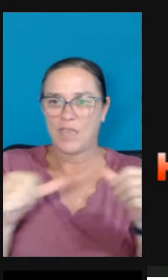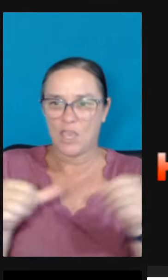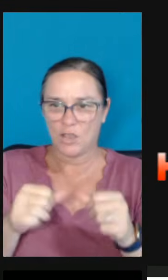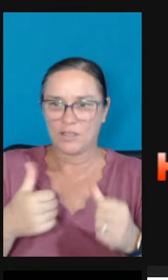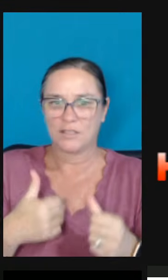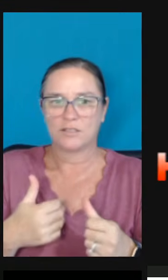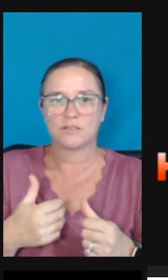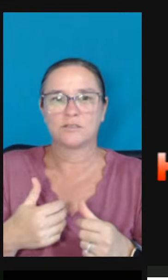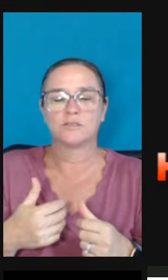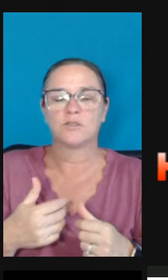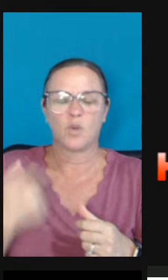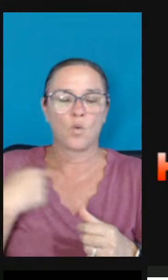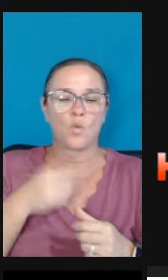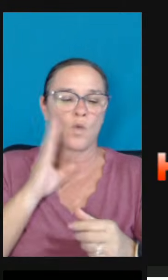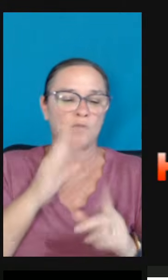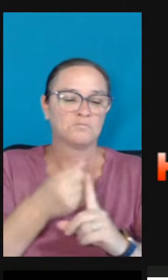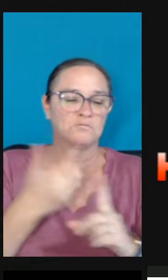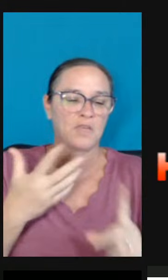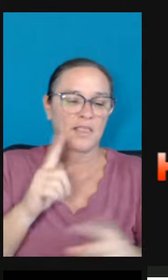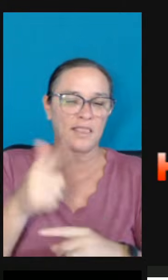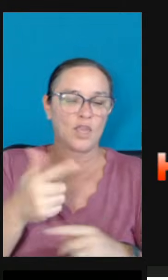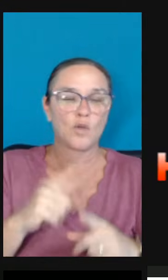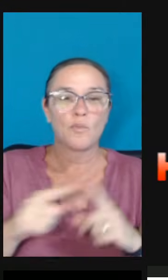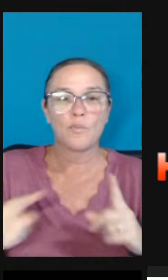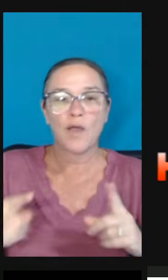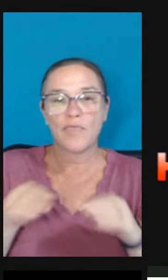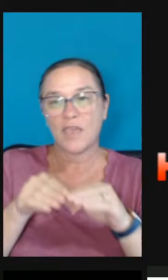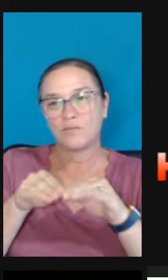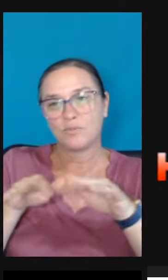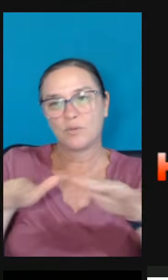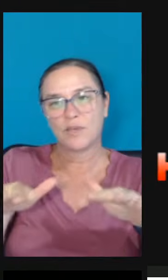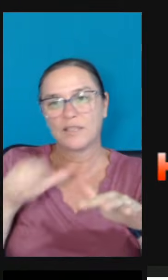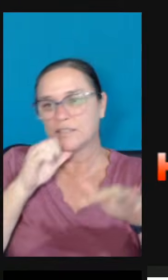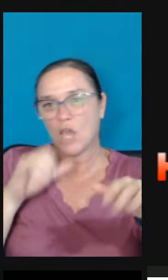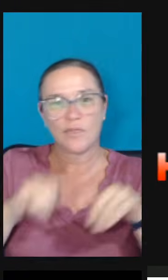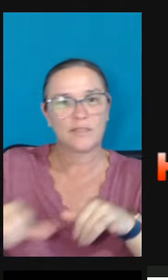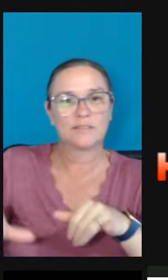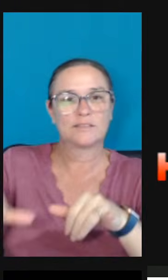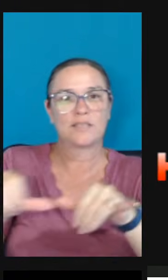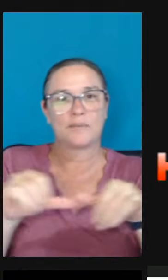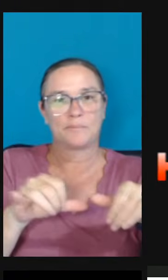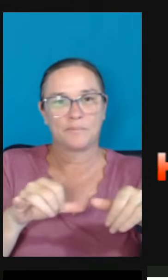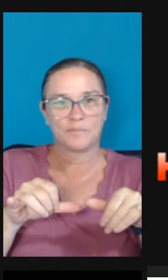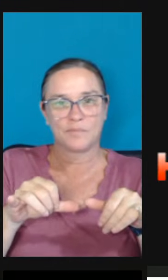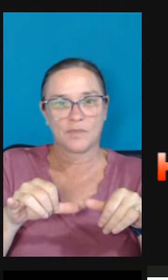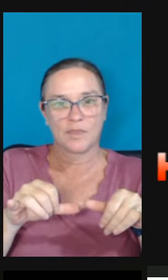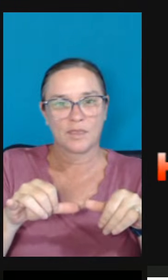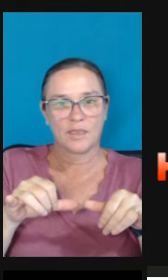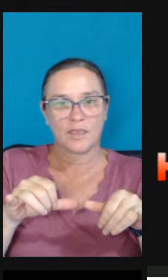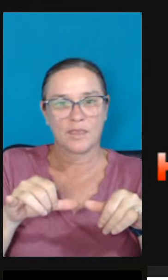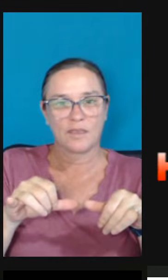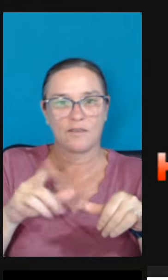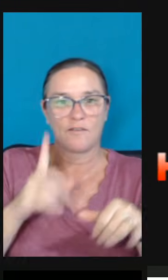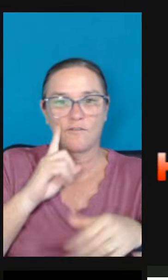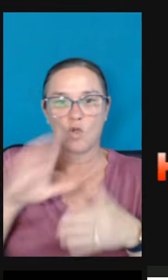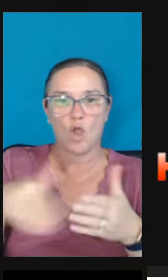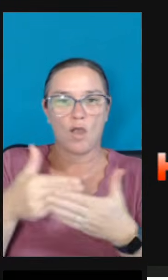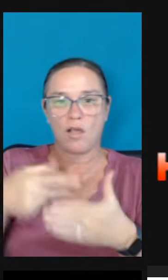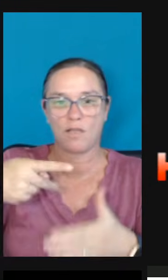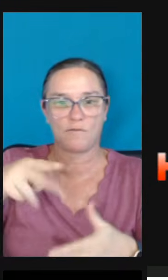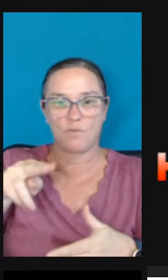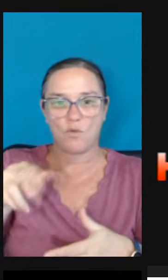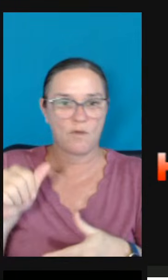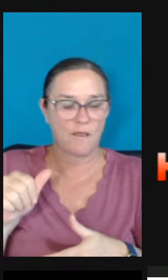later, how the distribution wasn't uniform across everywhere in Puna, right?